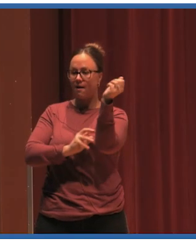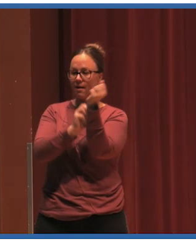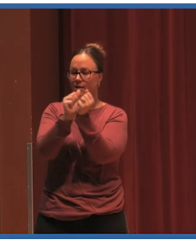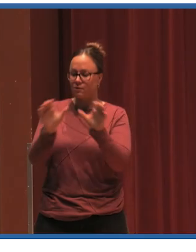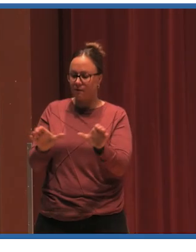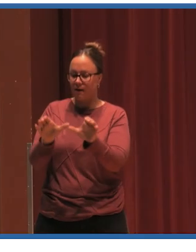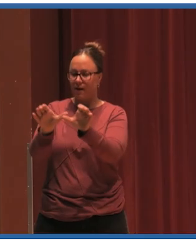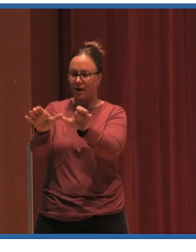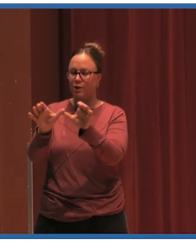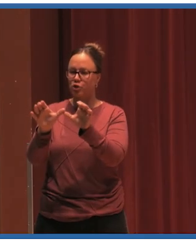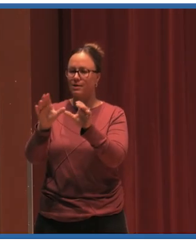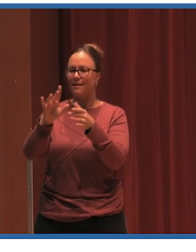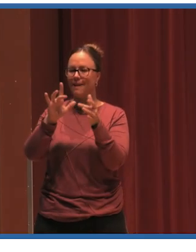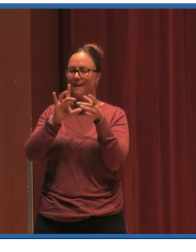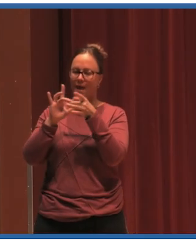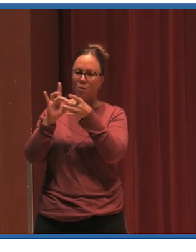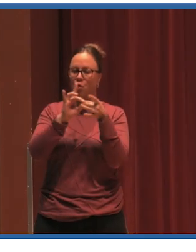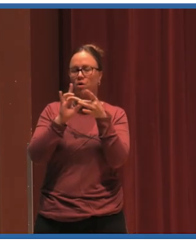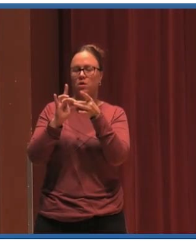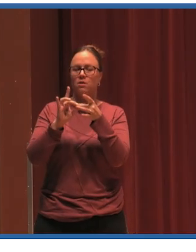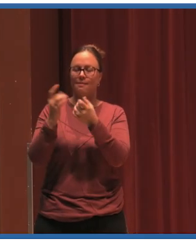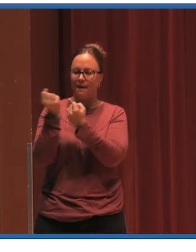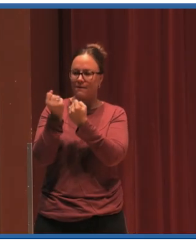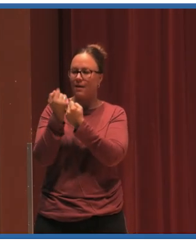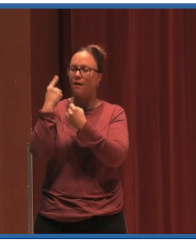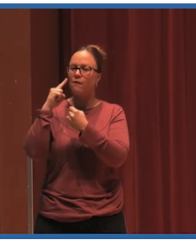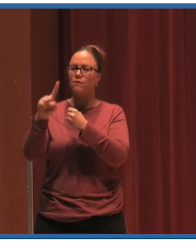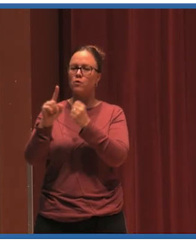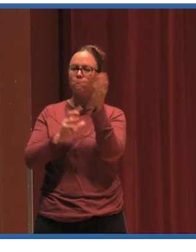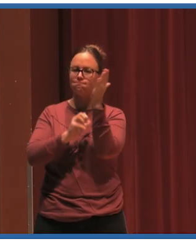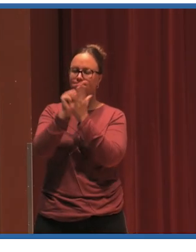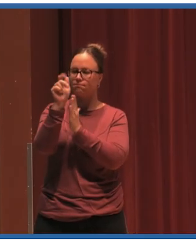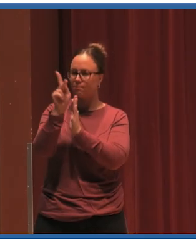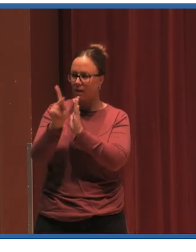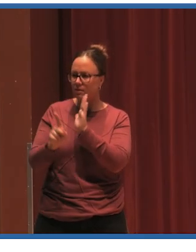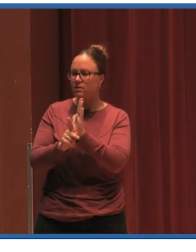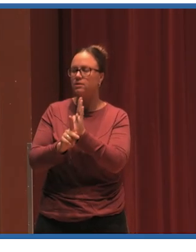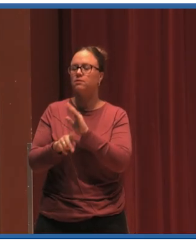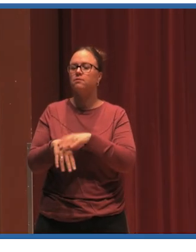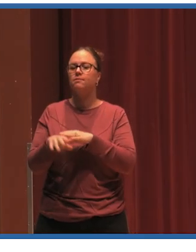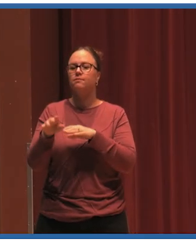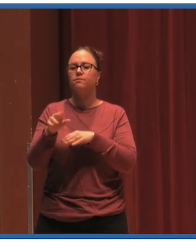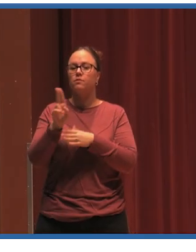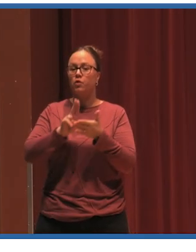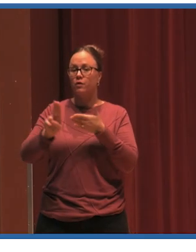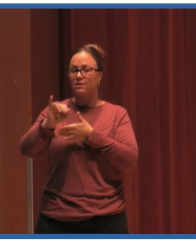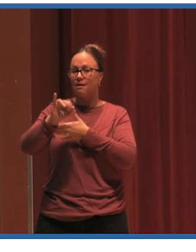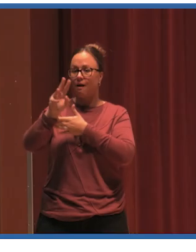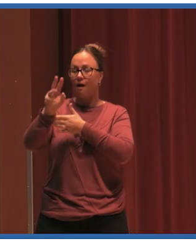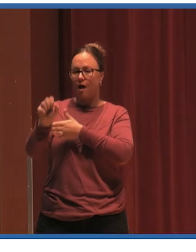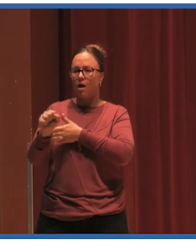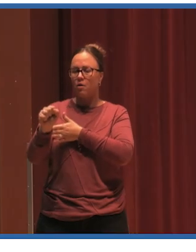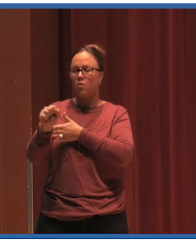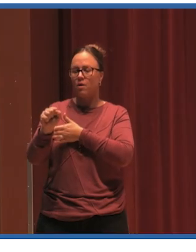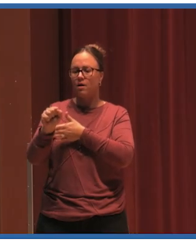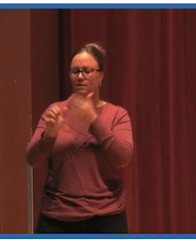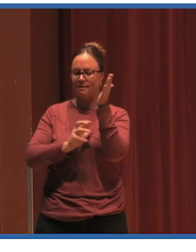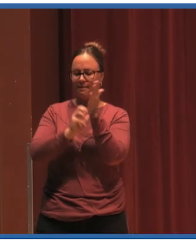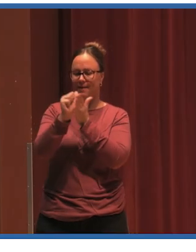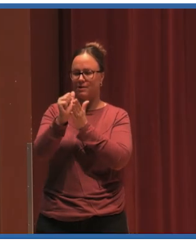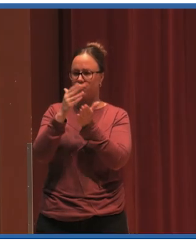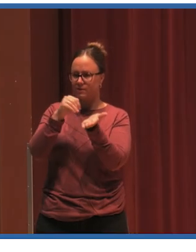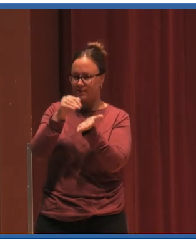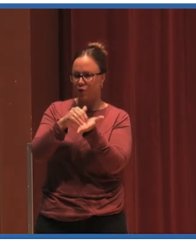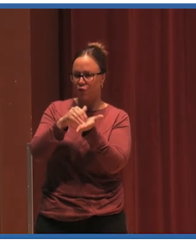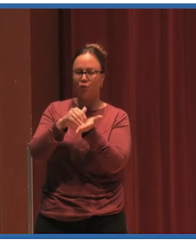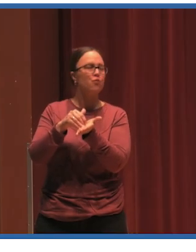advocate for cancer-relevant policies. We have the University of Iowa Holding Comprehensive Cancer Center, our only